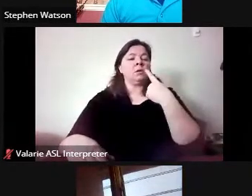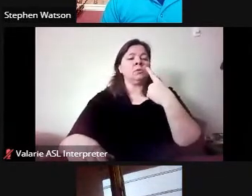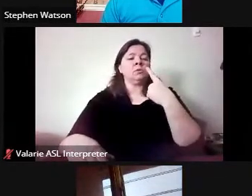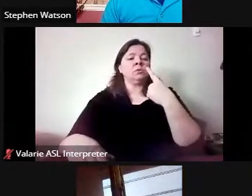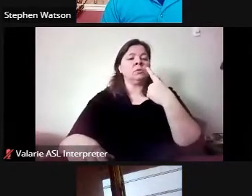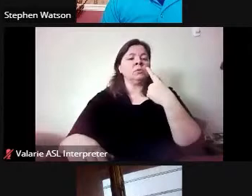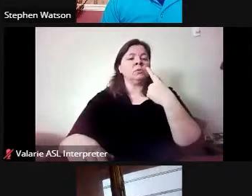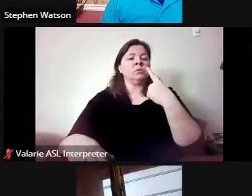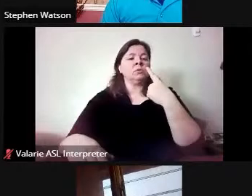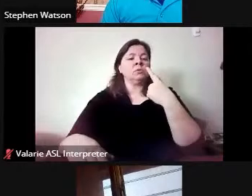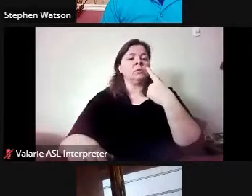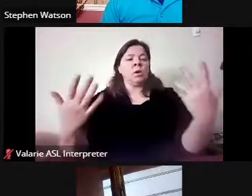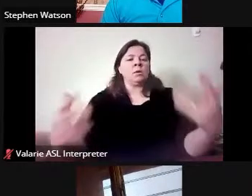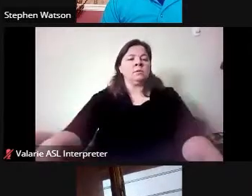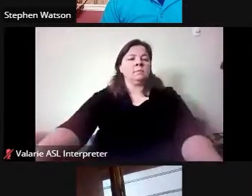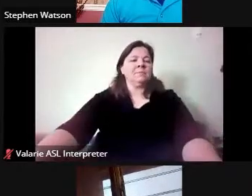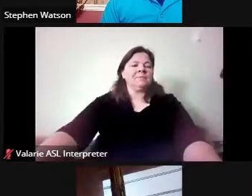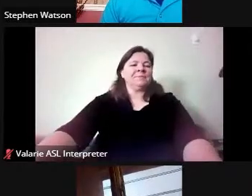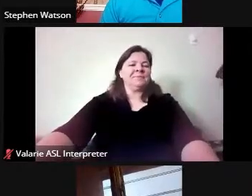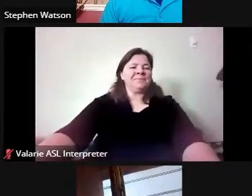your statement?